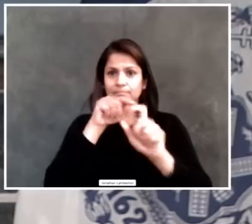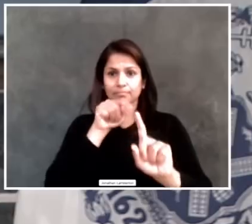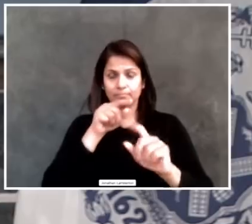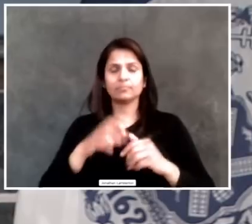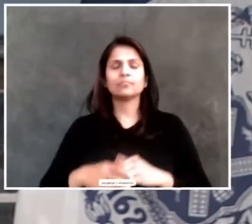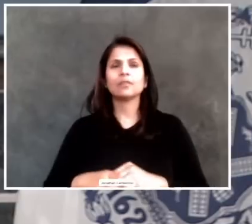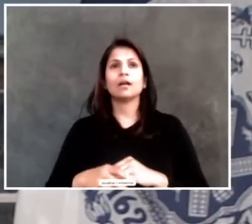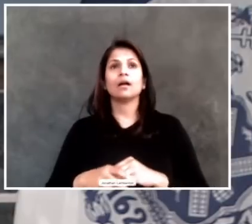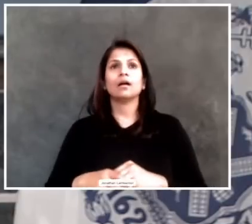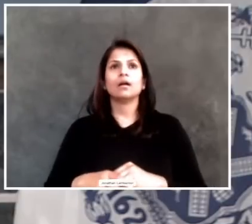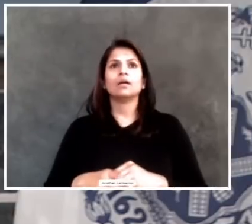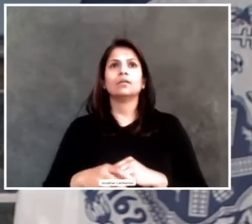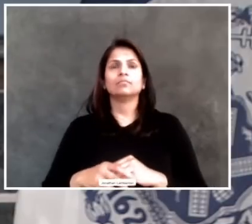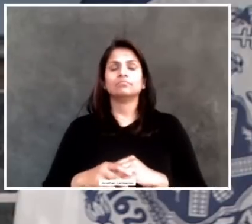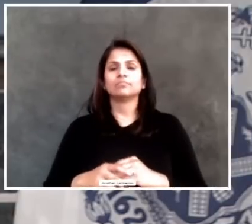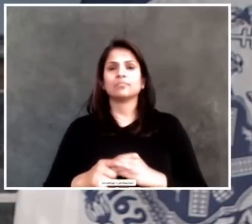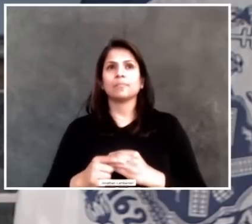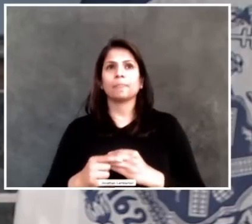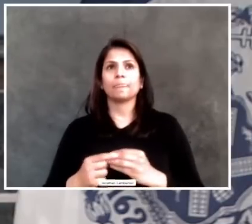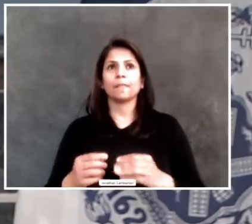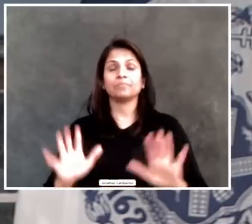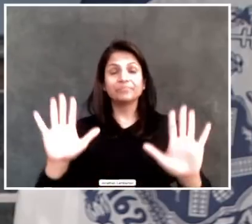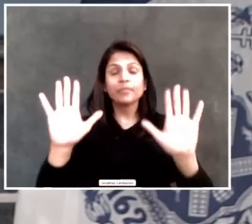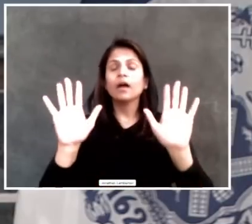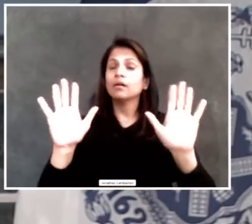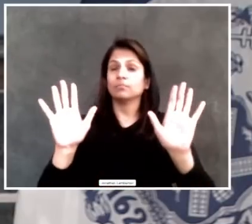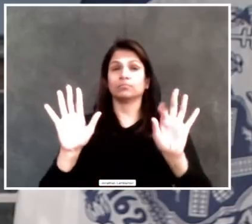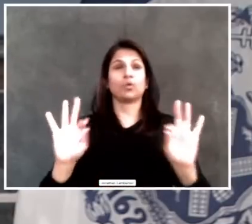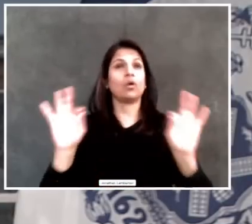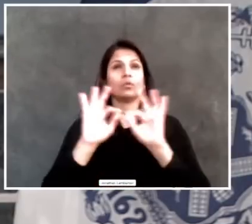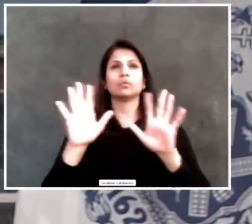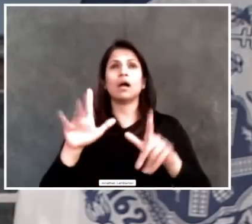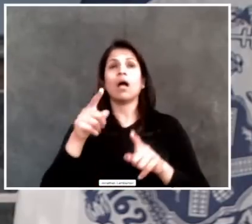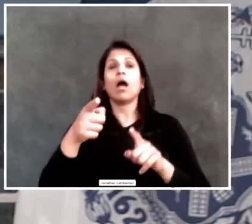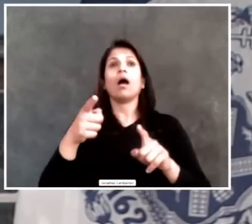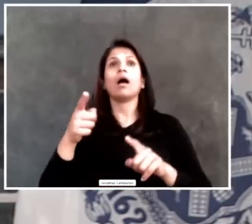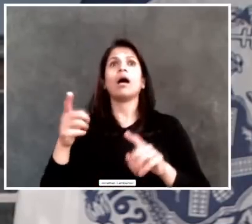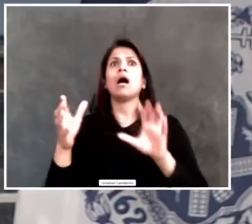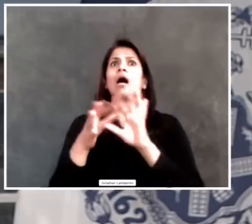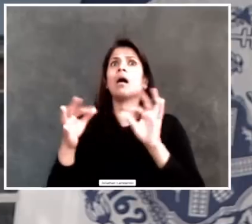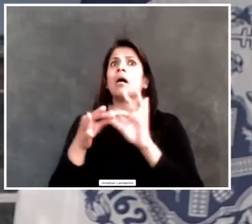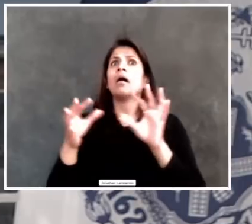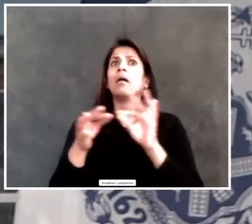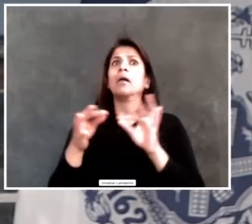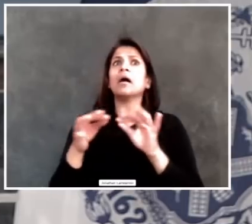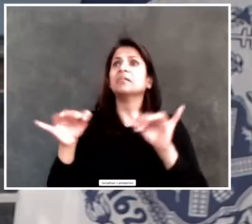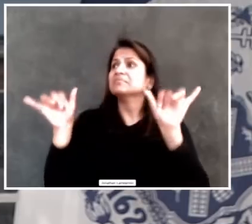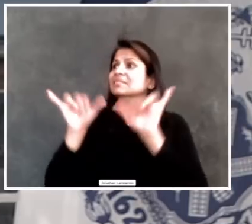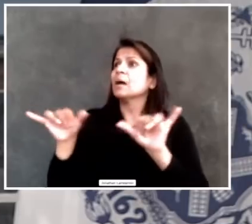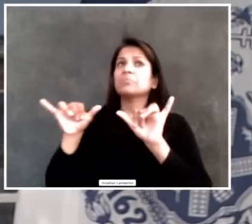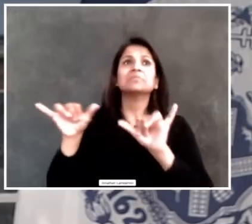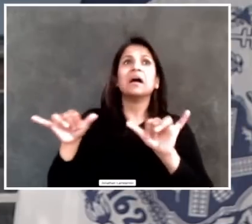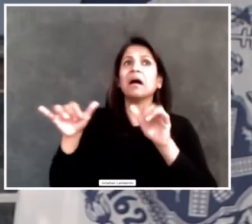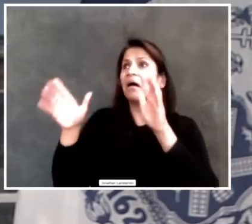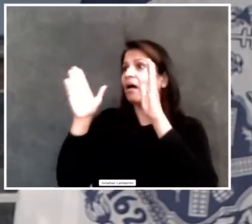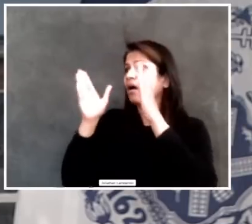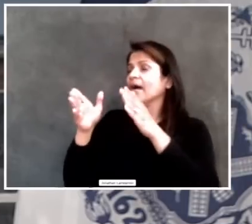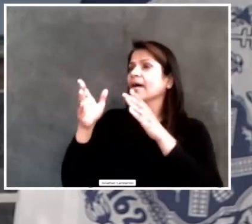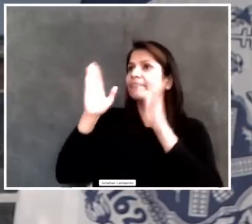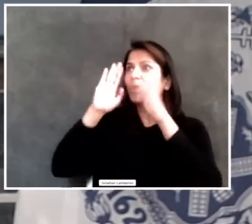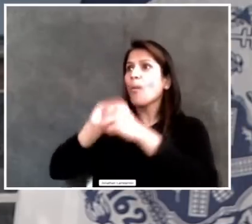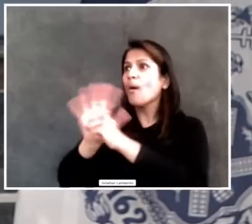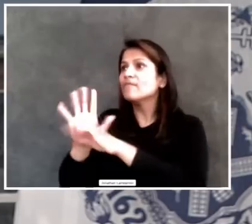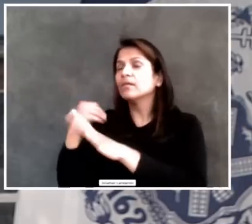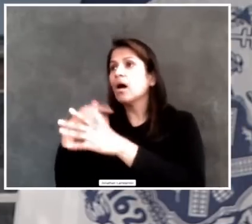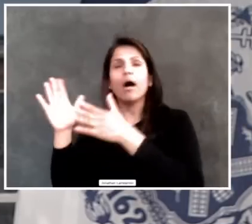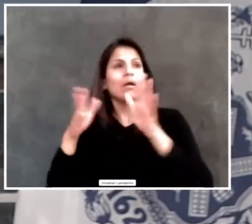initial assumption that everything else is the same except Vision Zero couldn't be farther from the truth. The Vision Zero work is continuing in many,